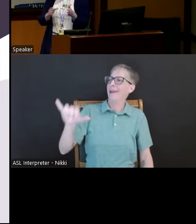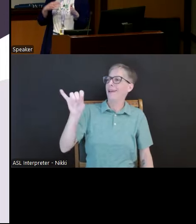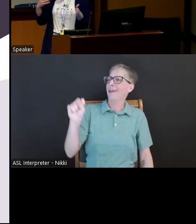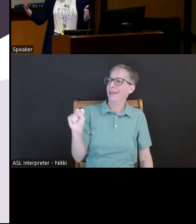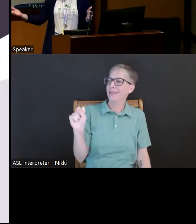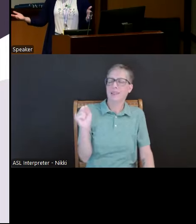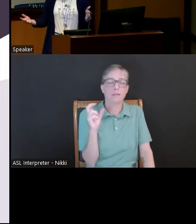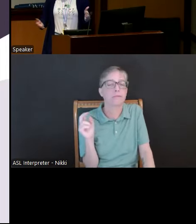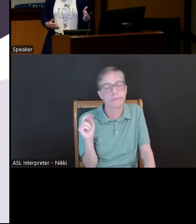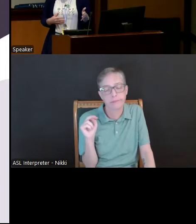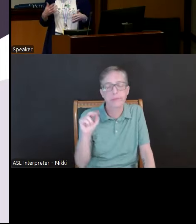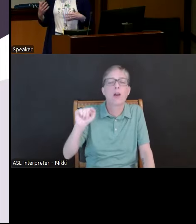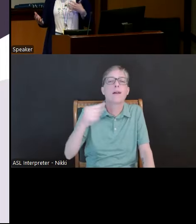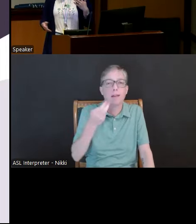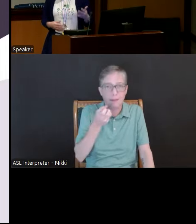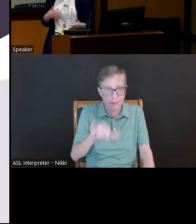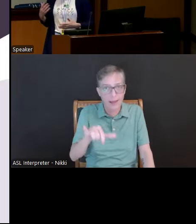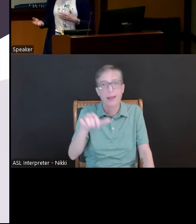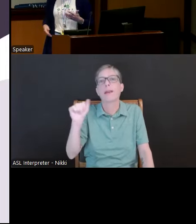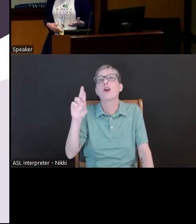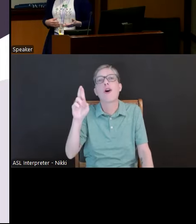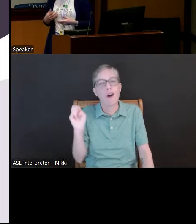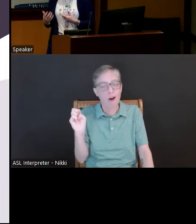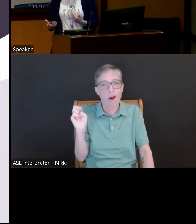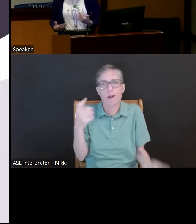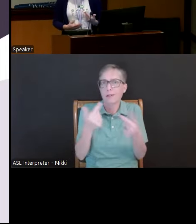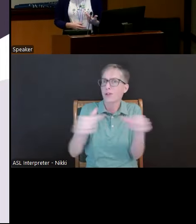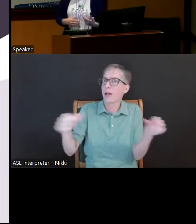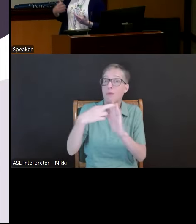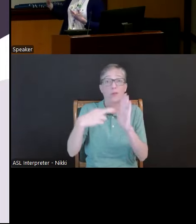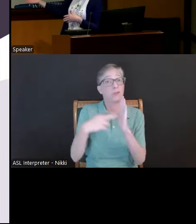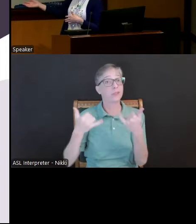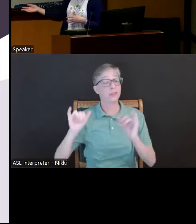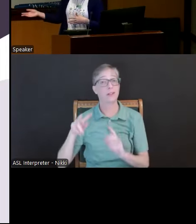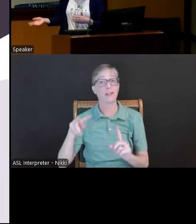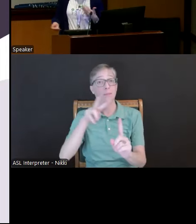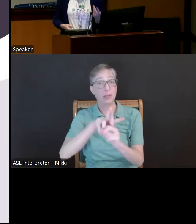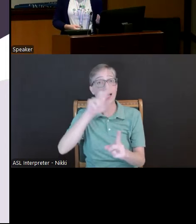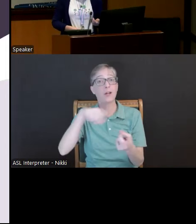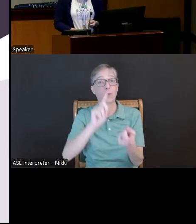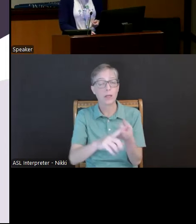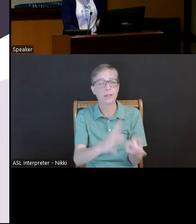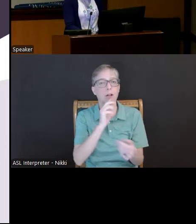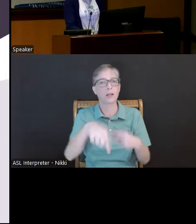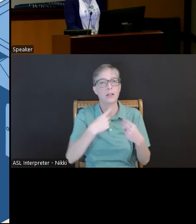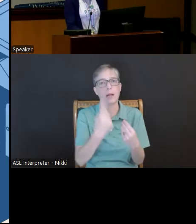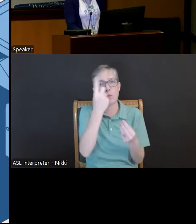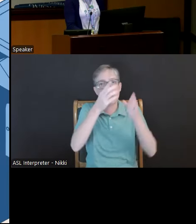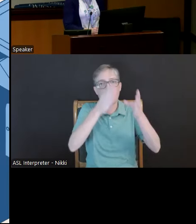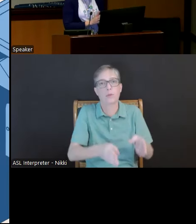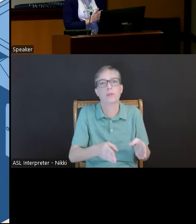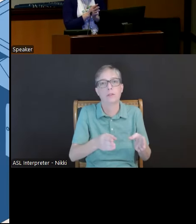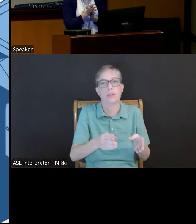about a patient is they are. So all of those grammar rules still apply when we're using they as all